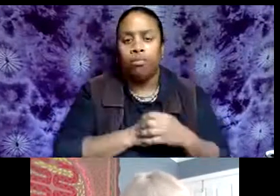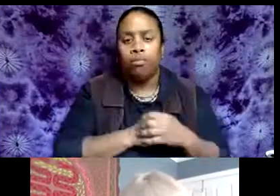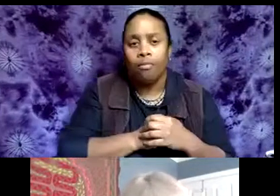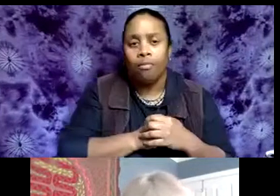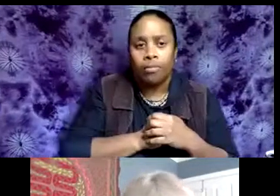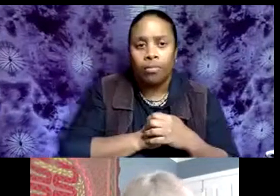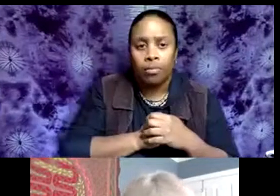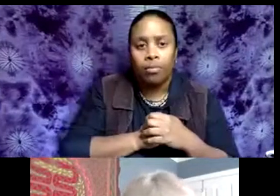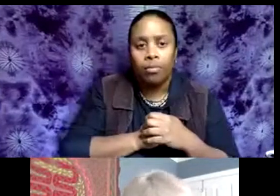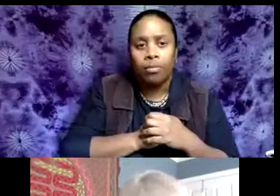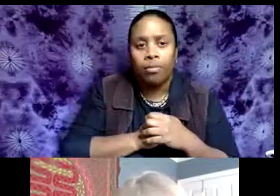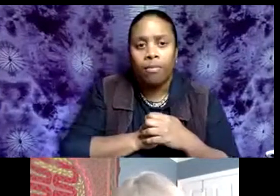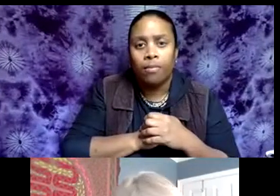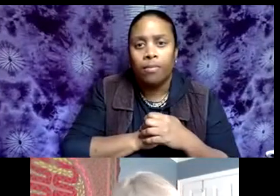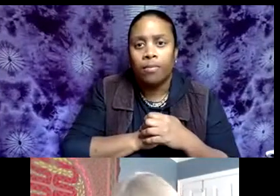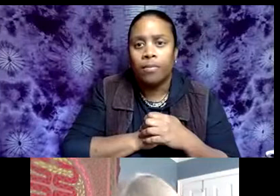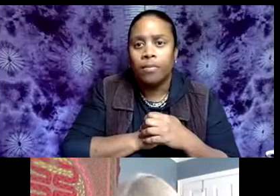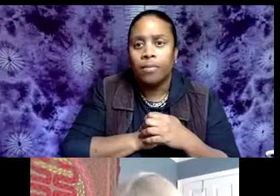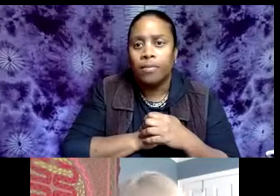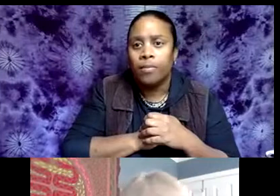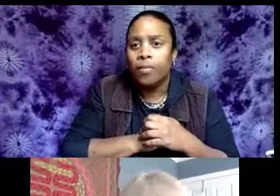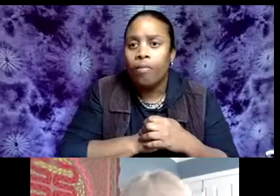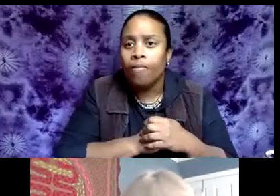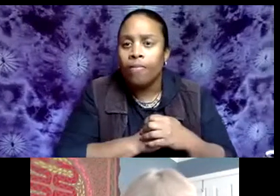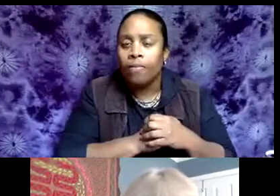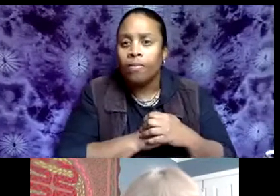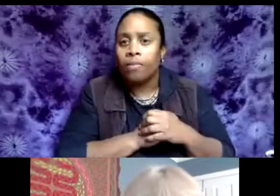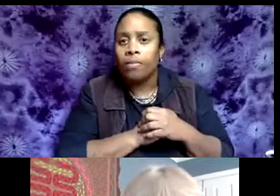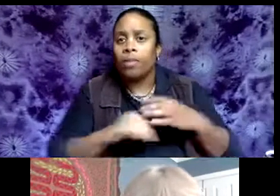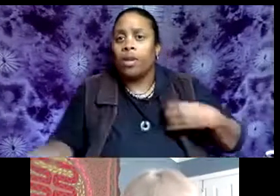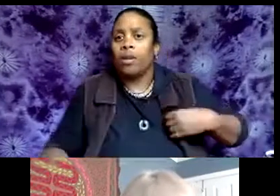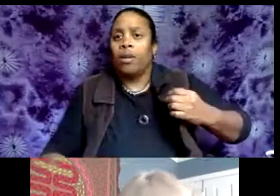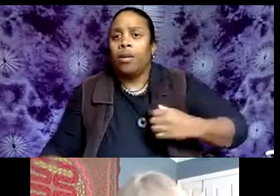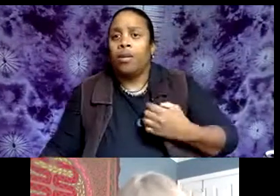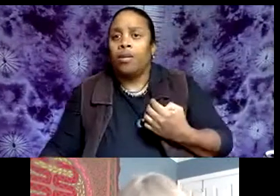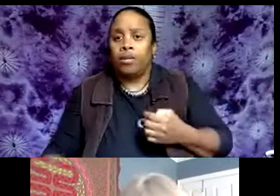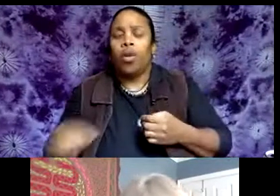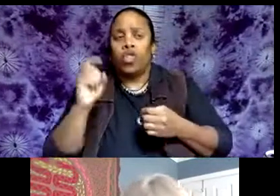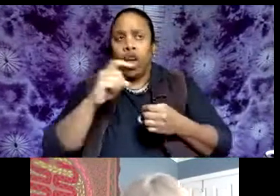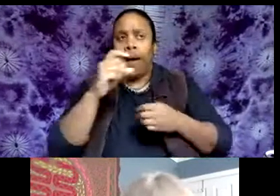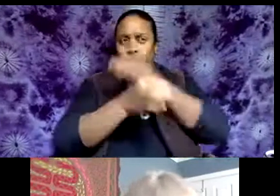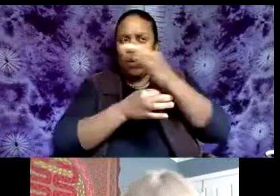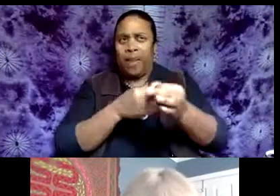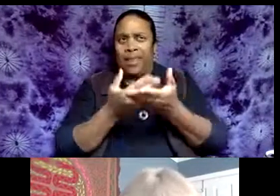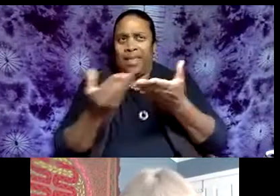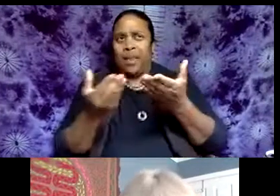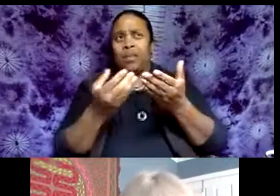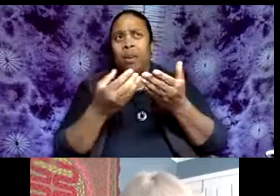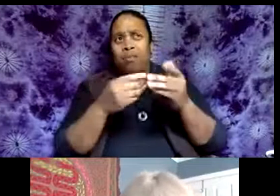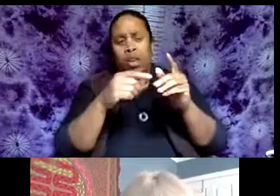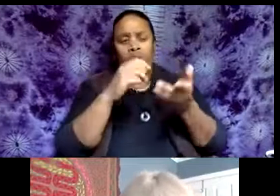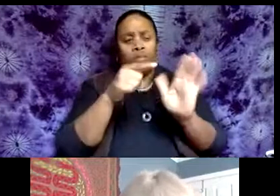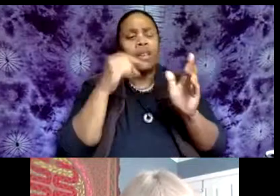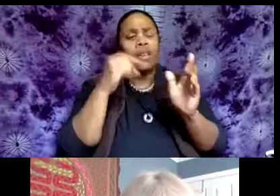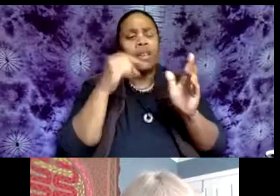for, we'll come back to what it was if we don't put something positive back in. So I do that, as well as I have a group on Facebook